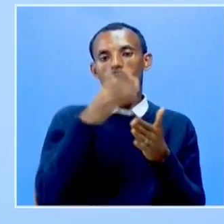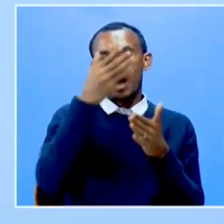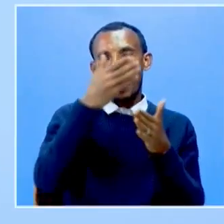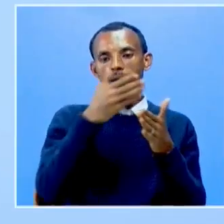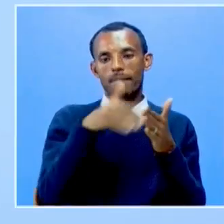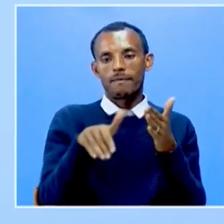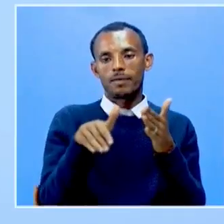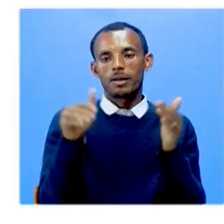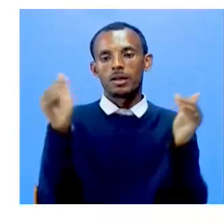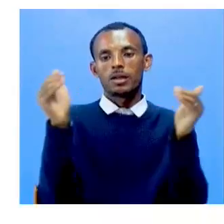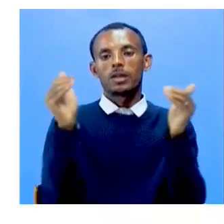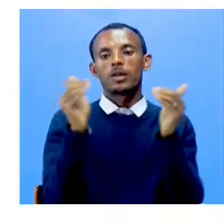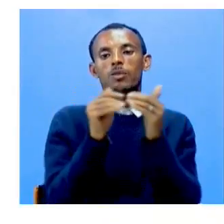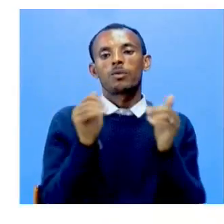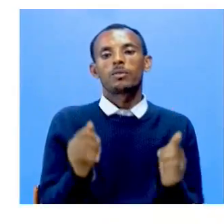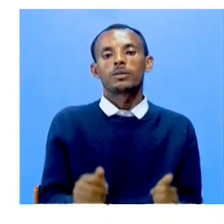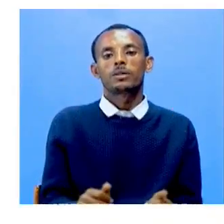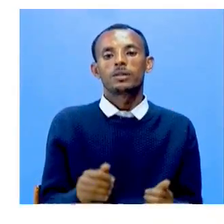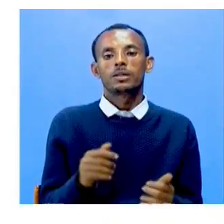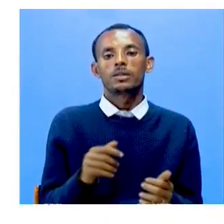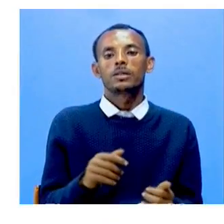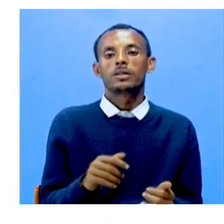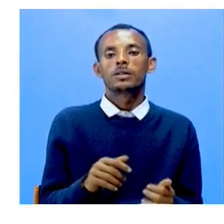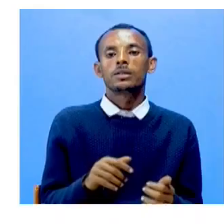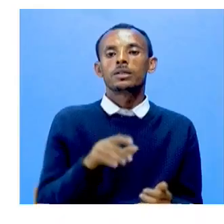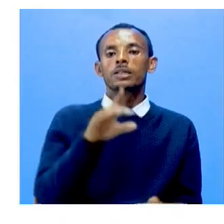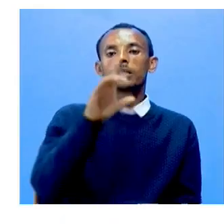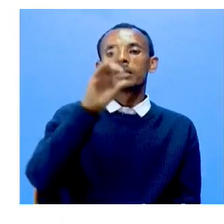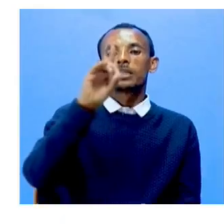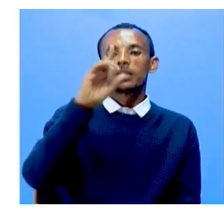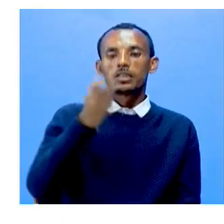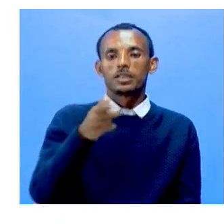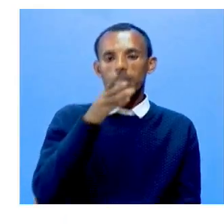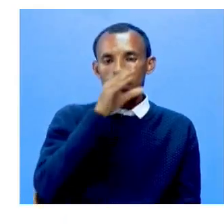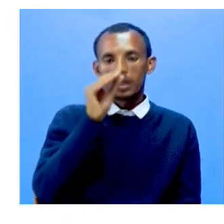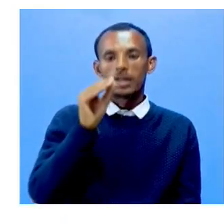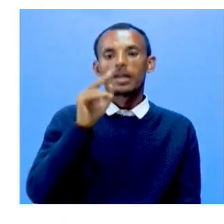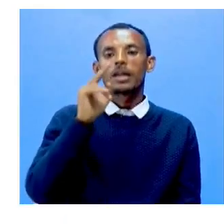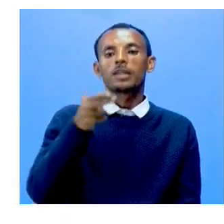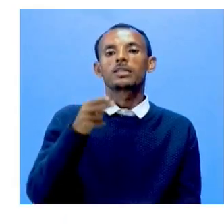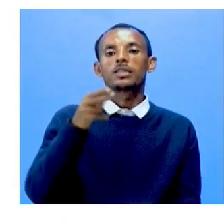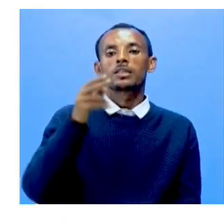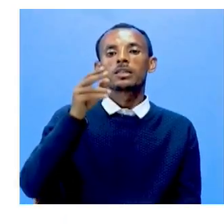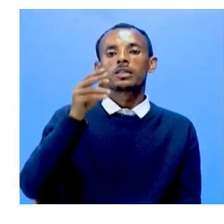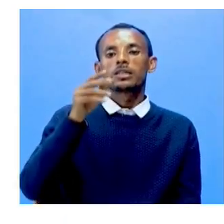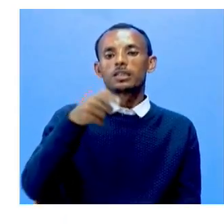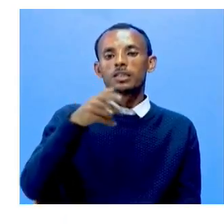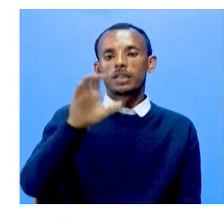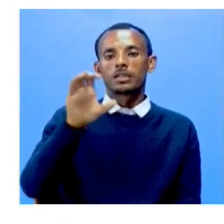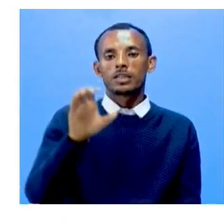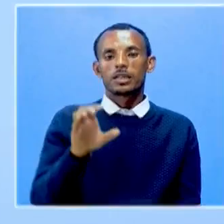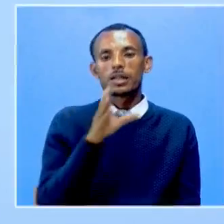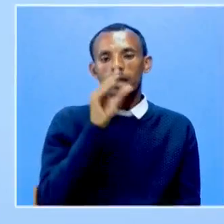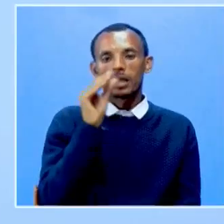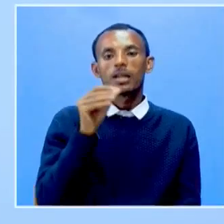means this side is congruent with this side. Again, this one is congruent with this.